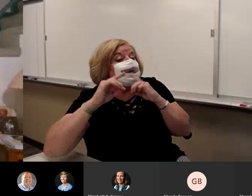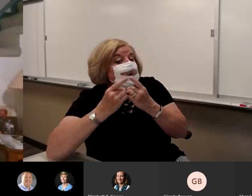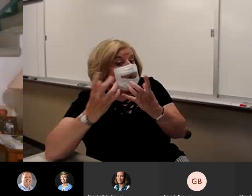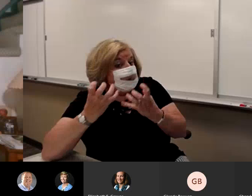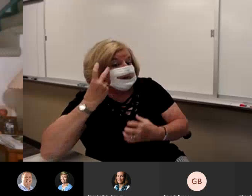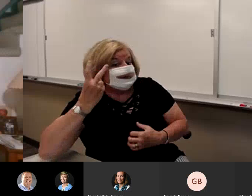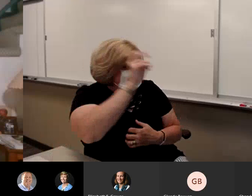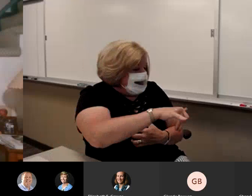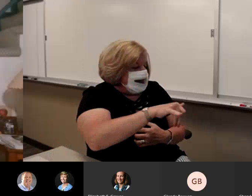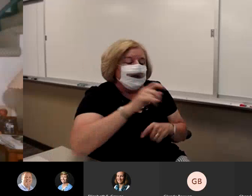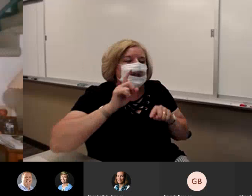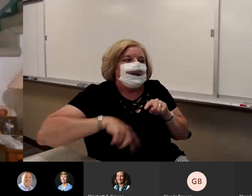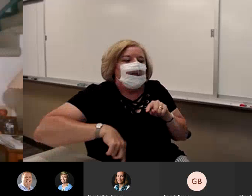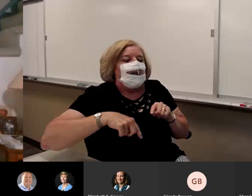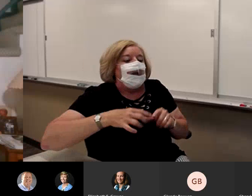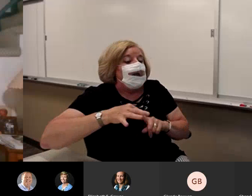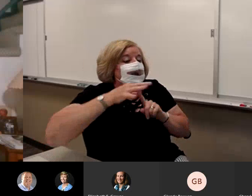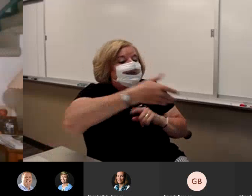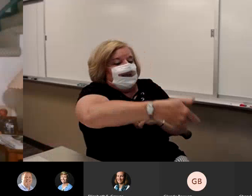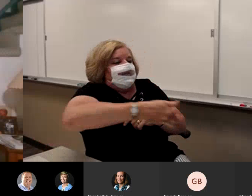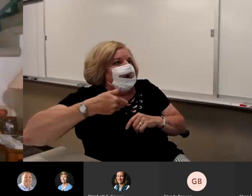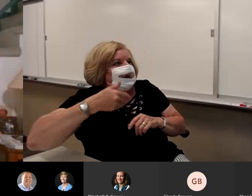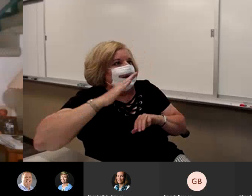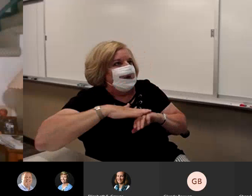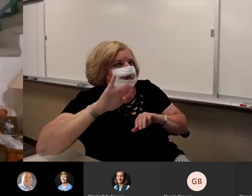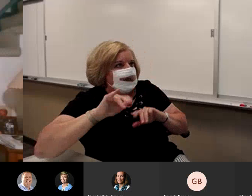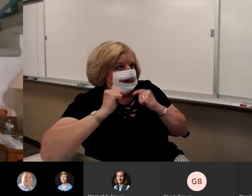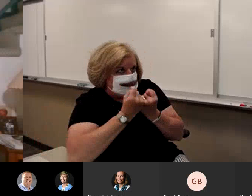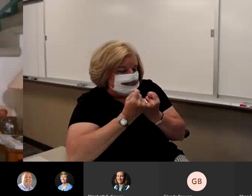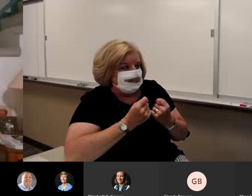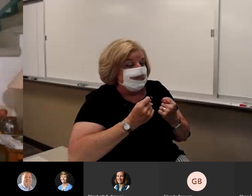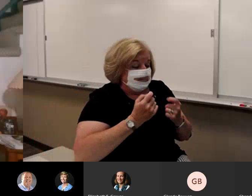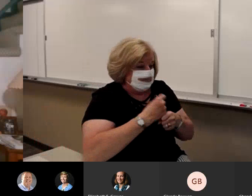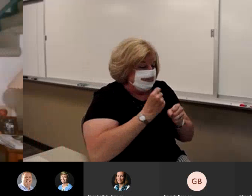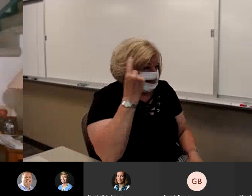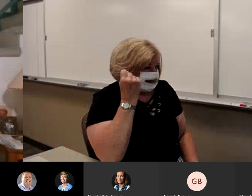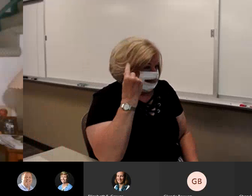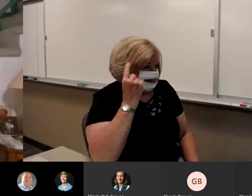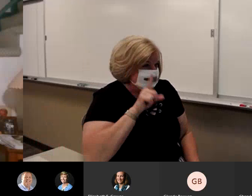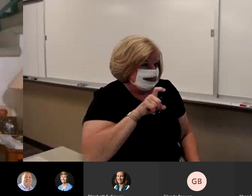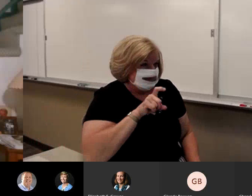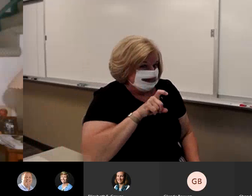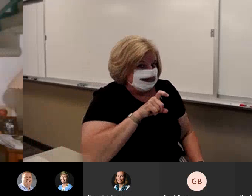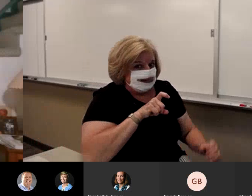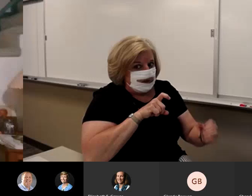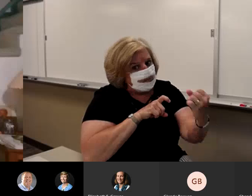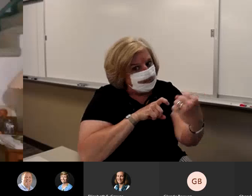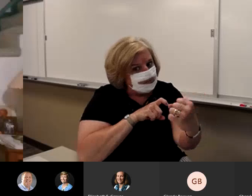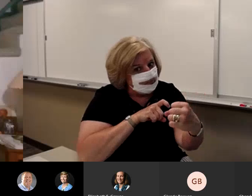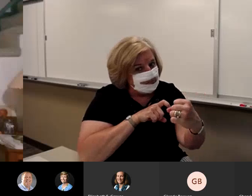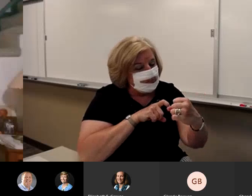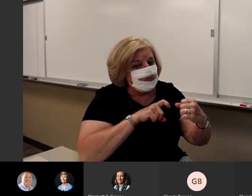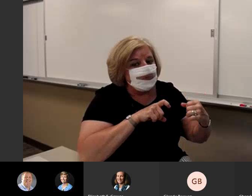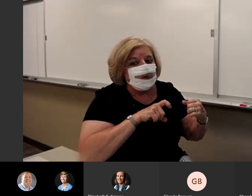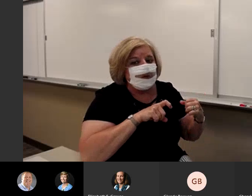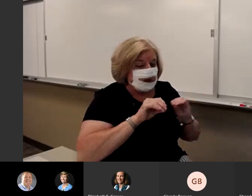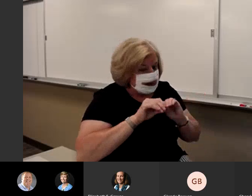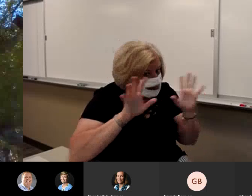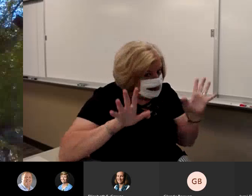couldn't, unless they were invited to be part of that team. Does that make sense? Yeah, that makes sense. Can I help